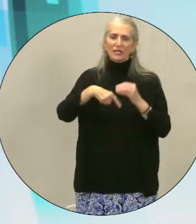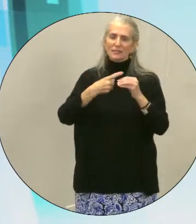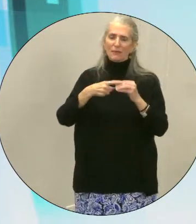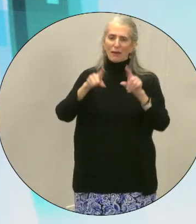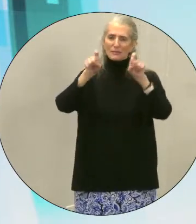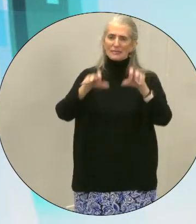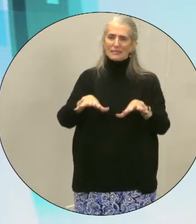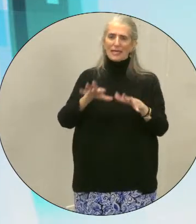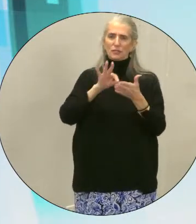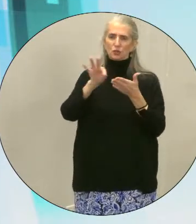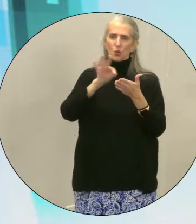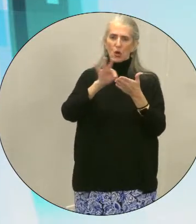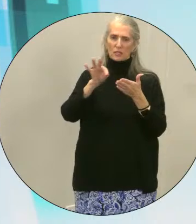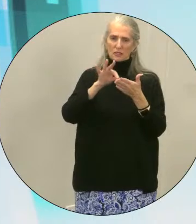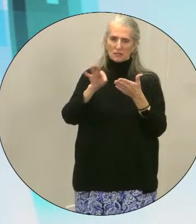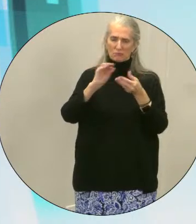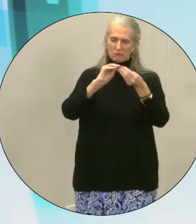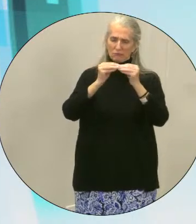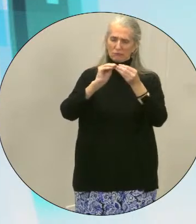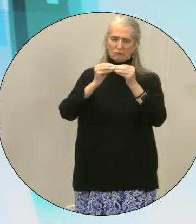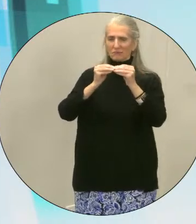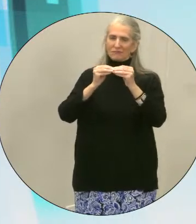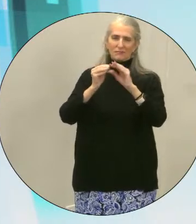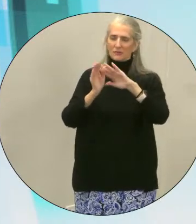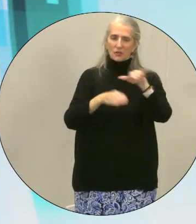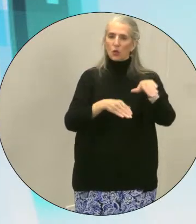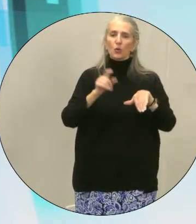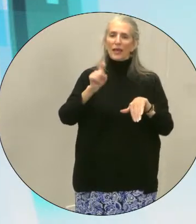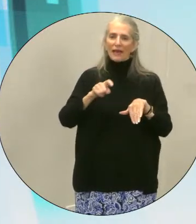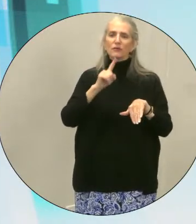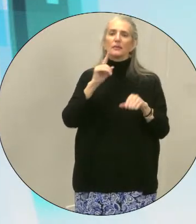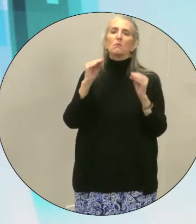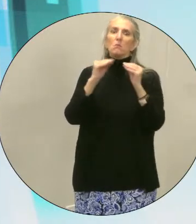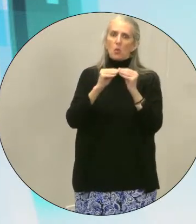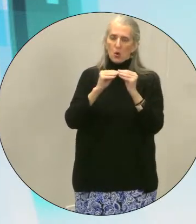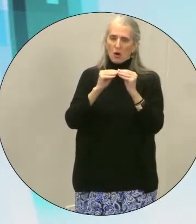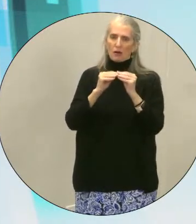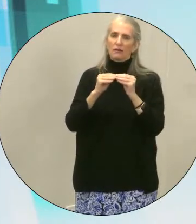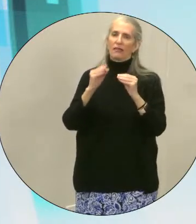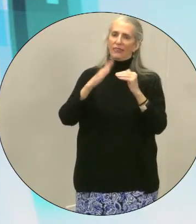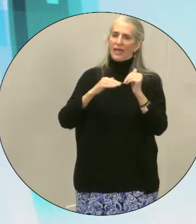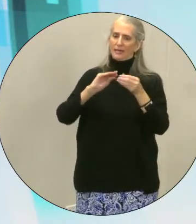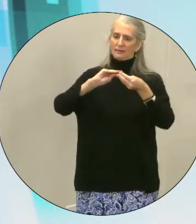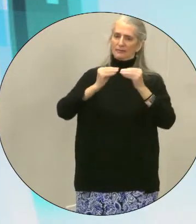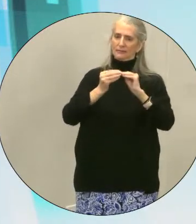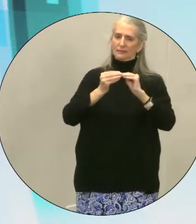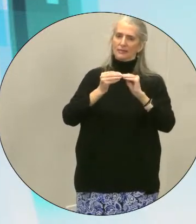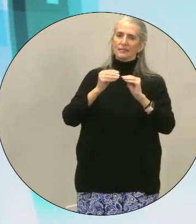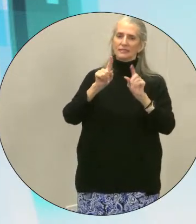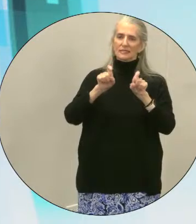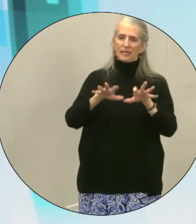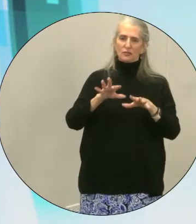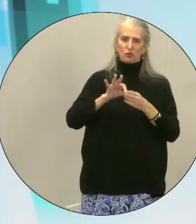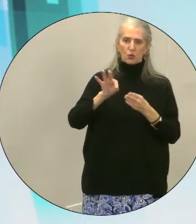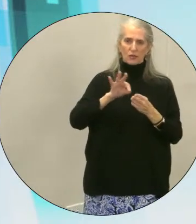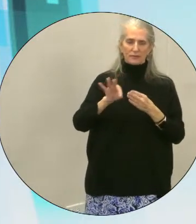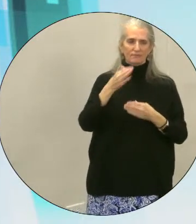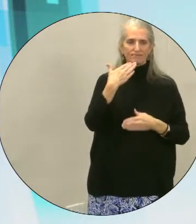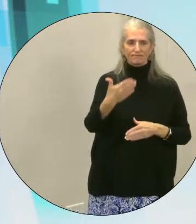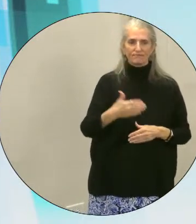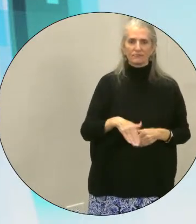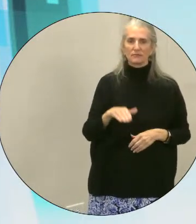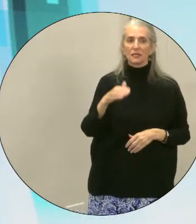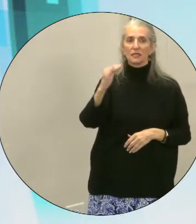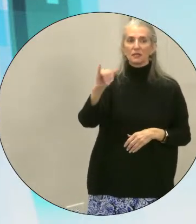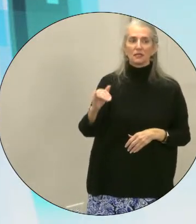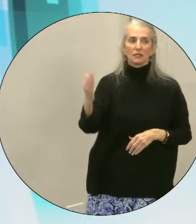scores. We have to be about more than test scores. Thank you. Thank you. Jennifer, please